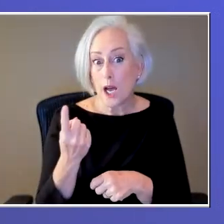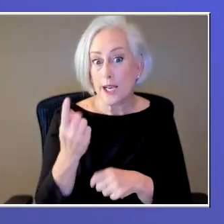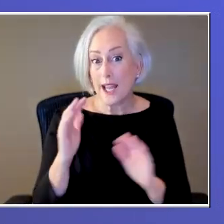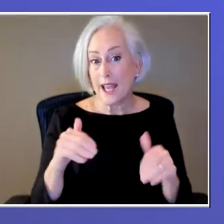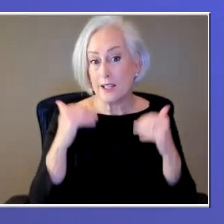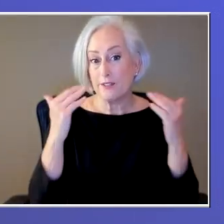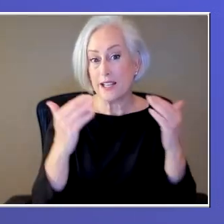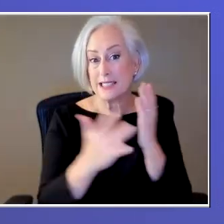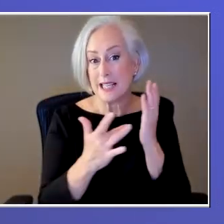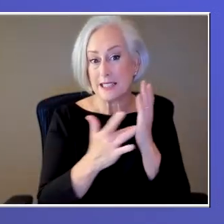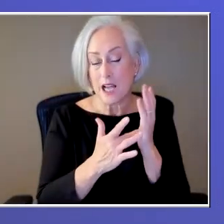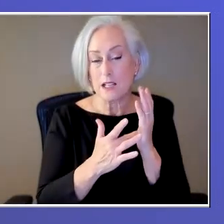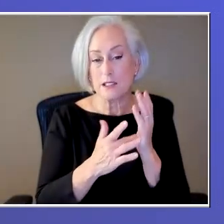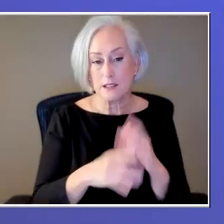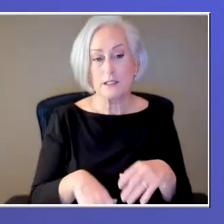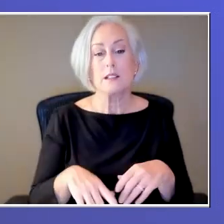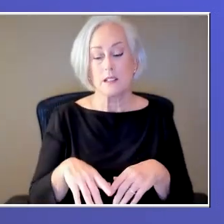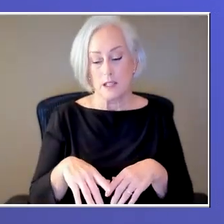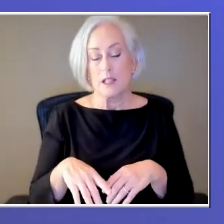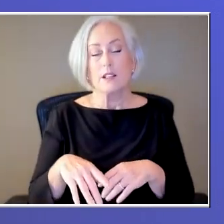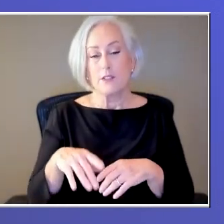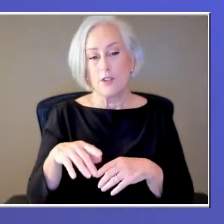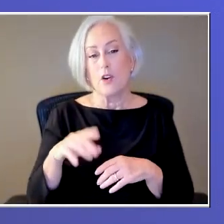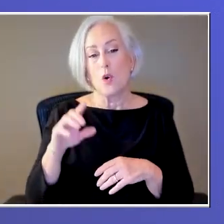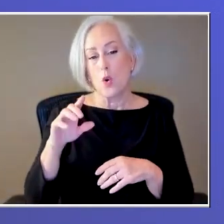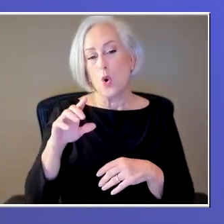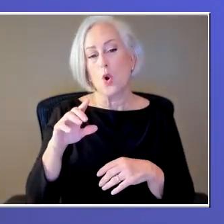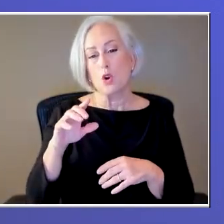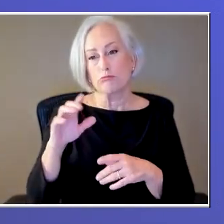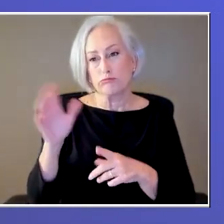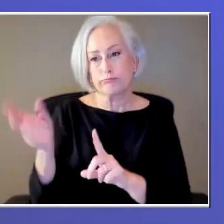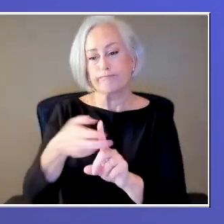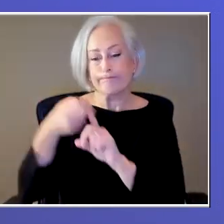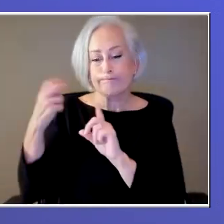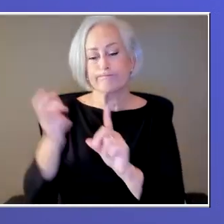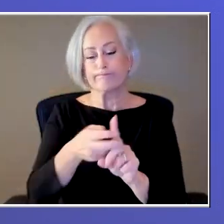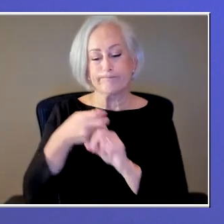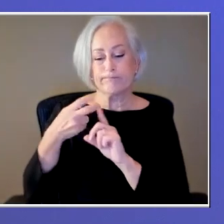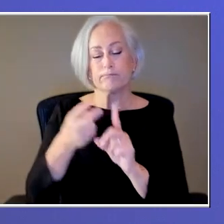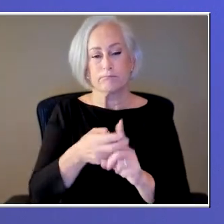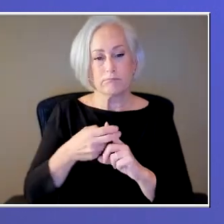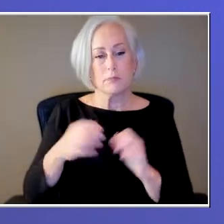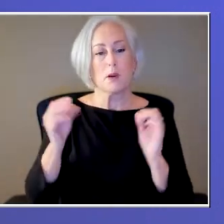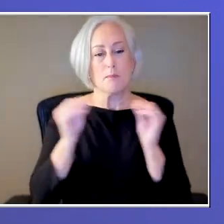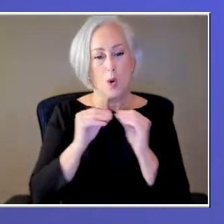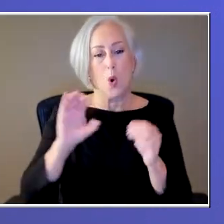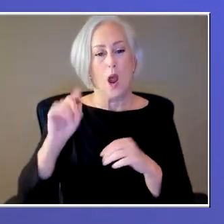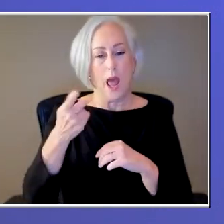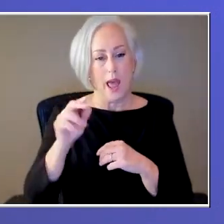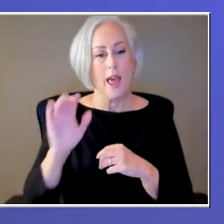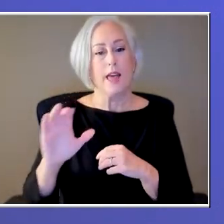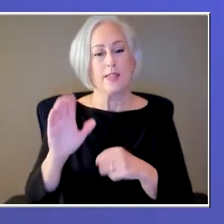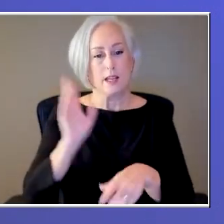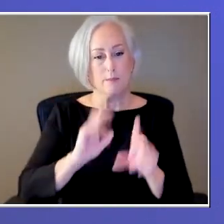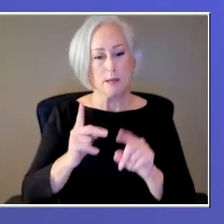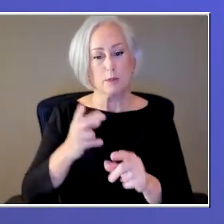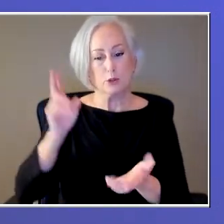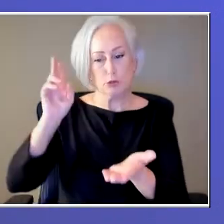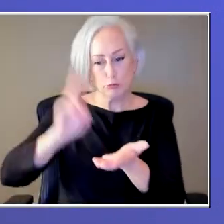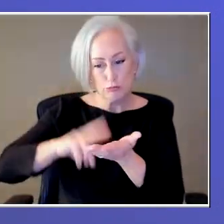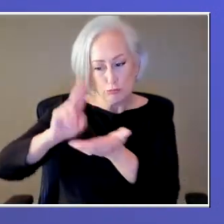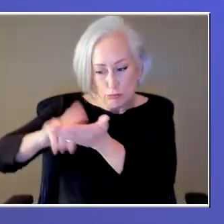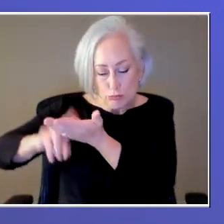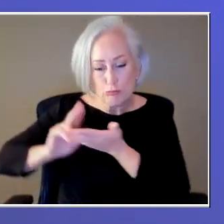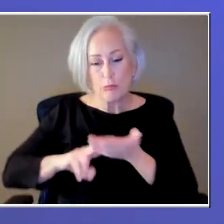NMDP is making in really trying to recruit more ethnically diverse people on the registry and get those statistics up.